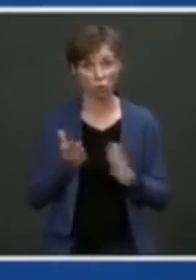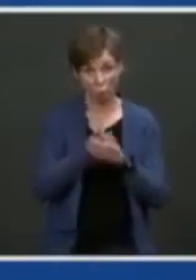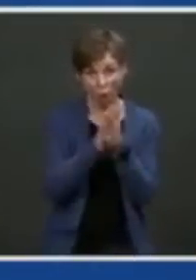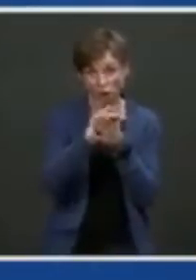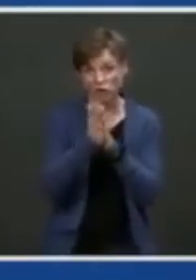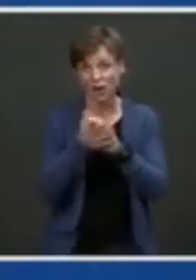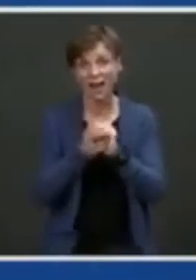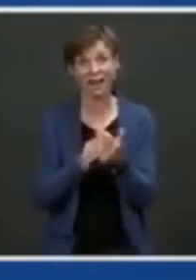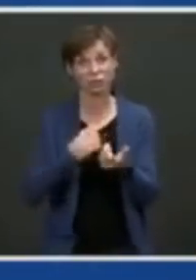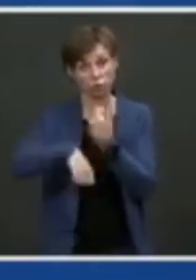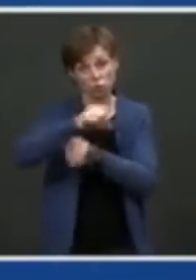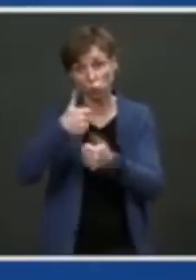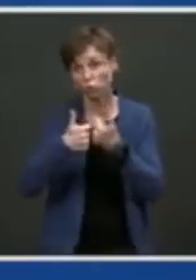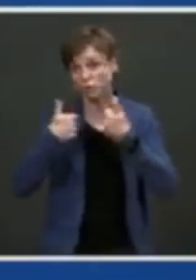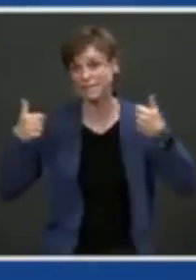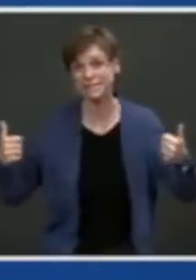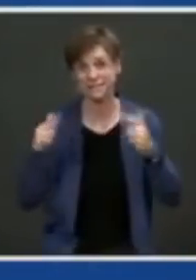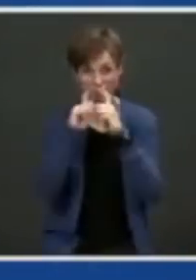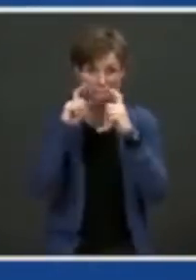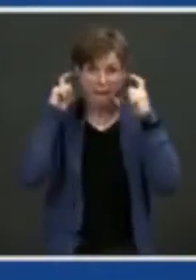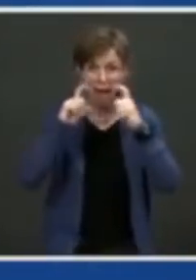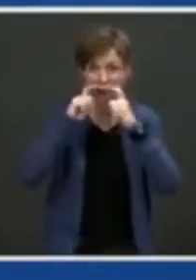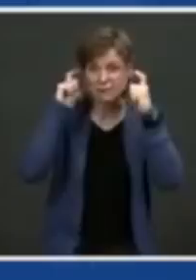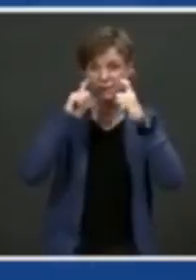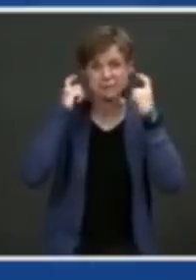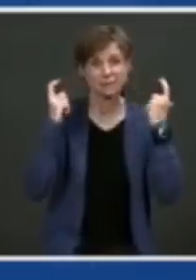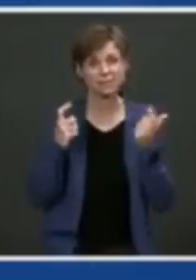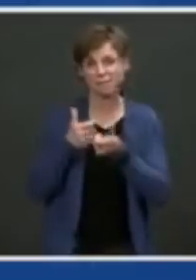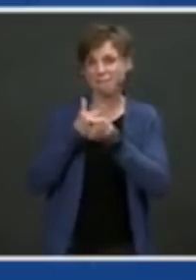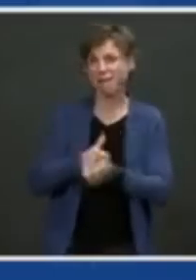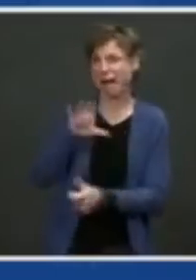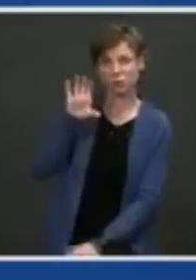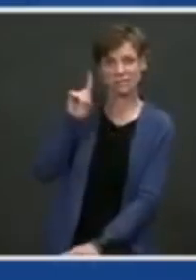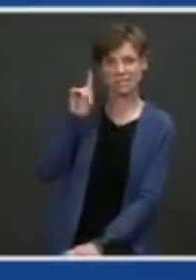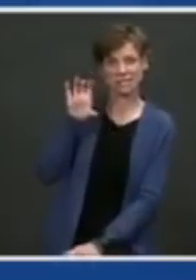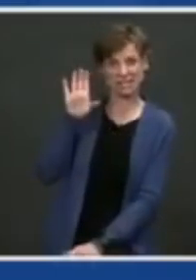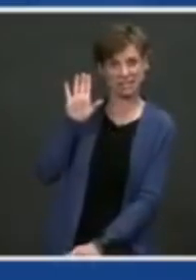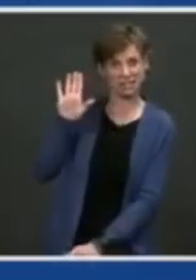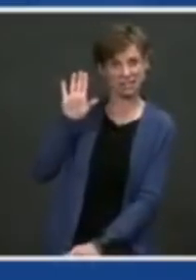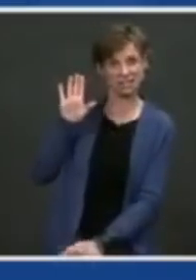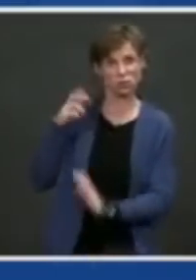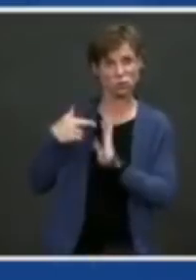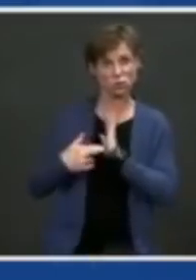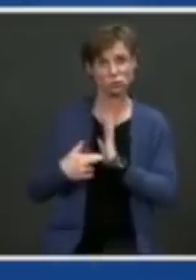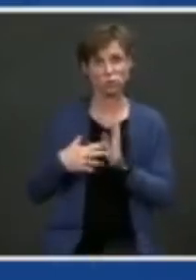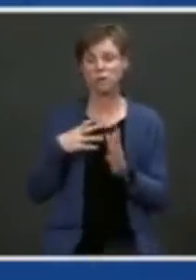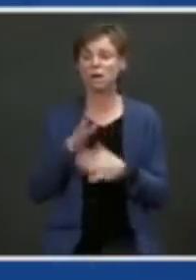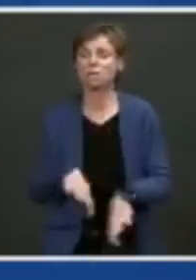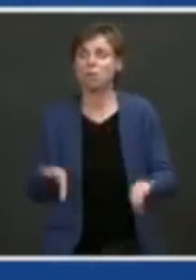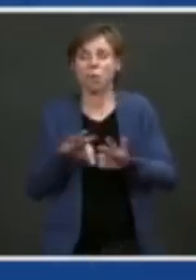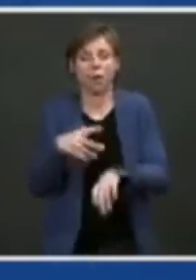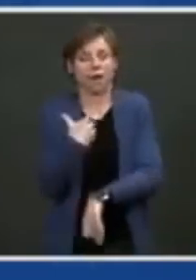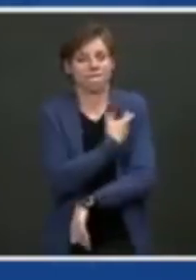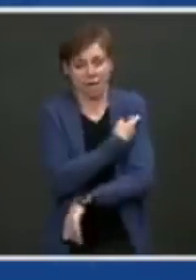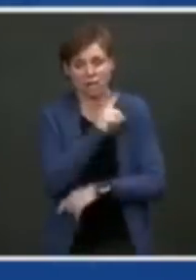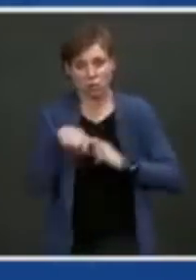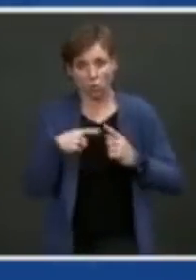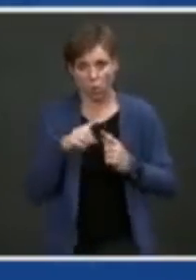distanced, keep masking up as recommended by the CDC, and get vaccinated when it's your